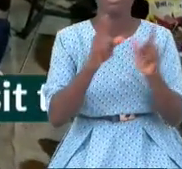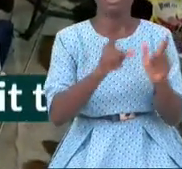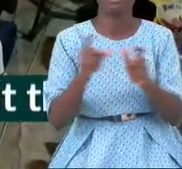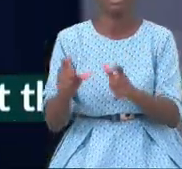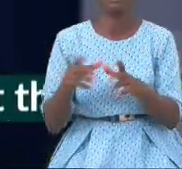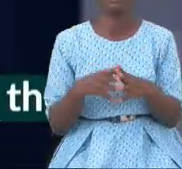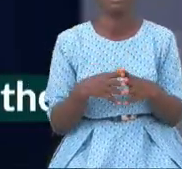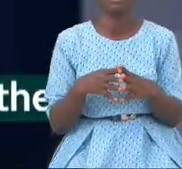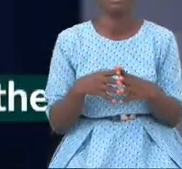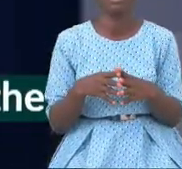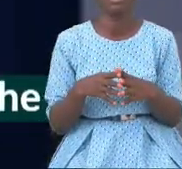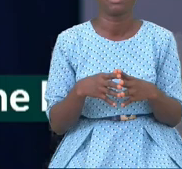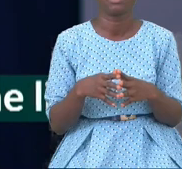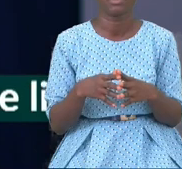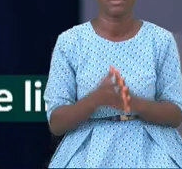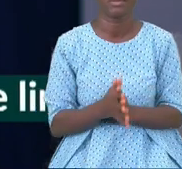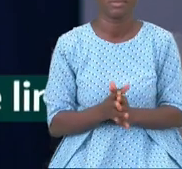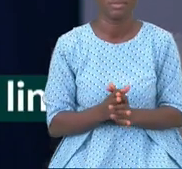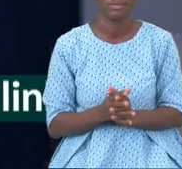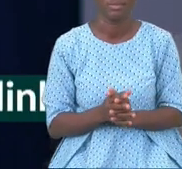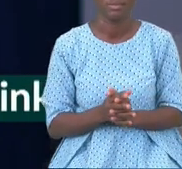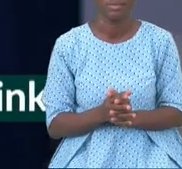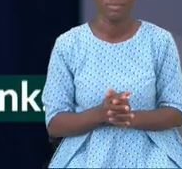Because we're eager to see miracles tonight.